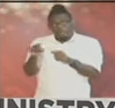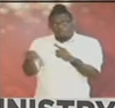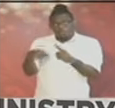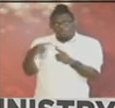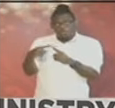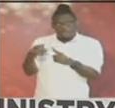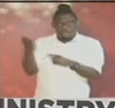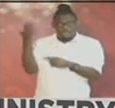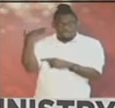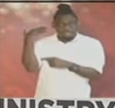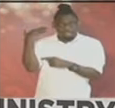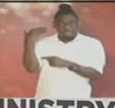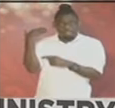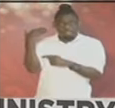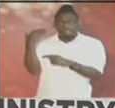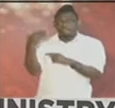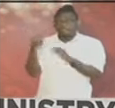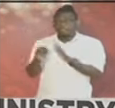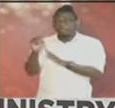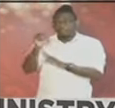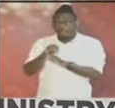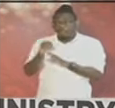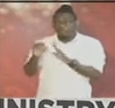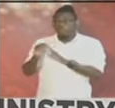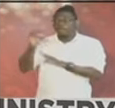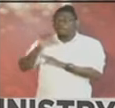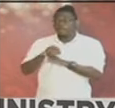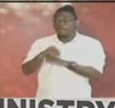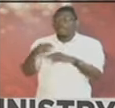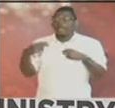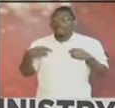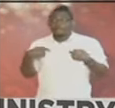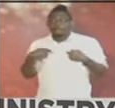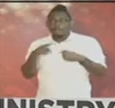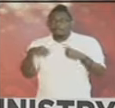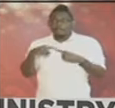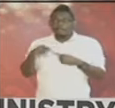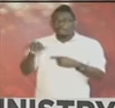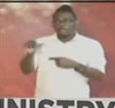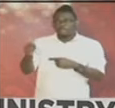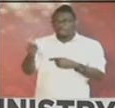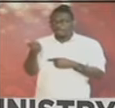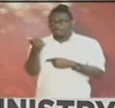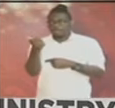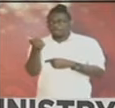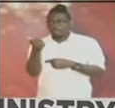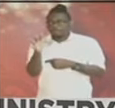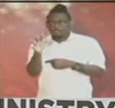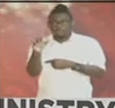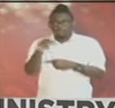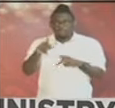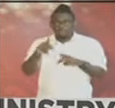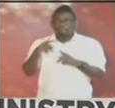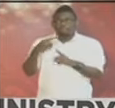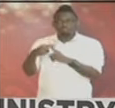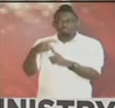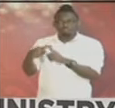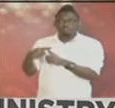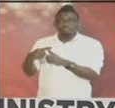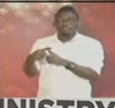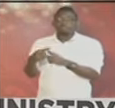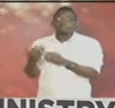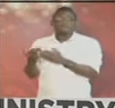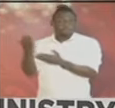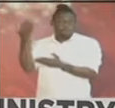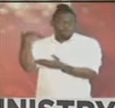October, our county in fact bore between 10 to 15% of all the cases at one point. And so we